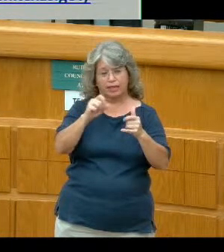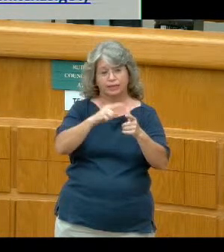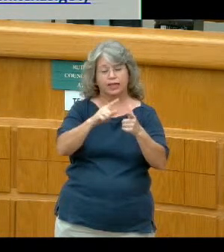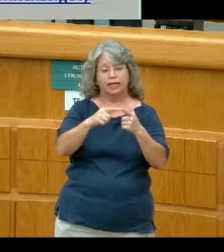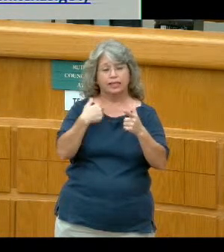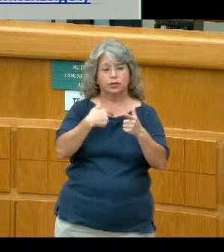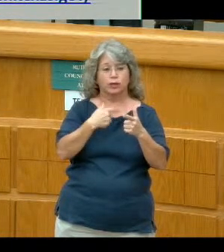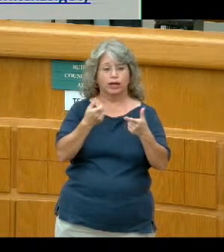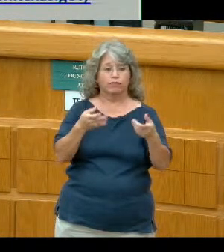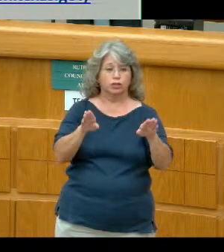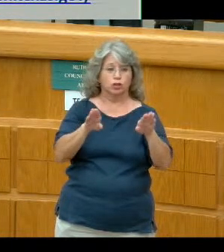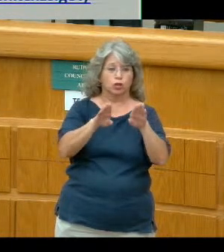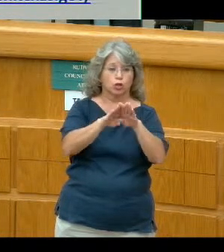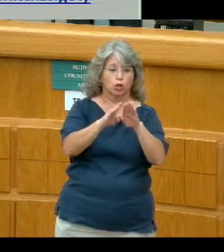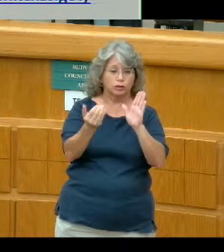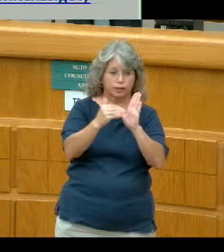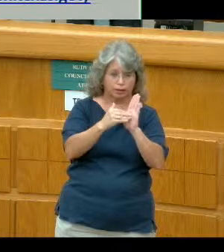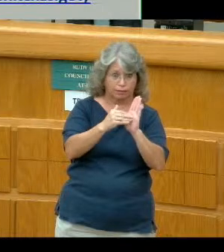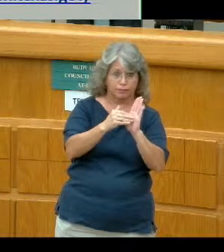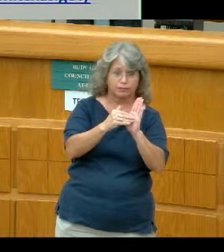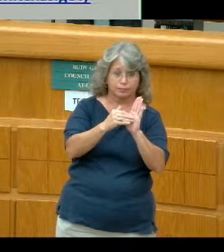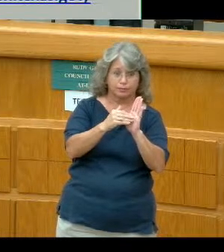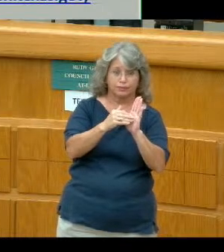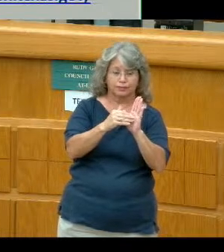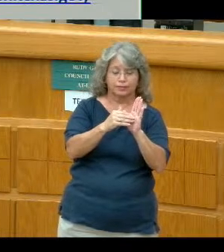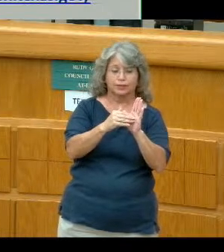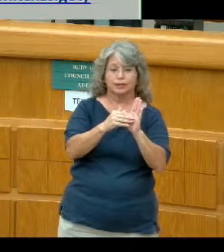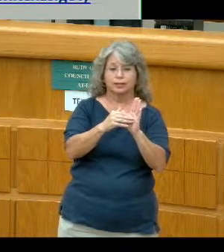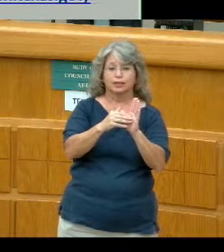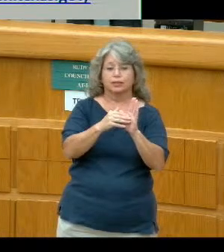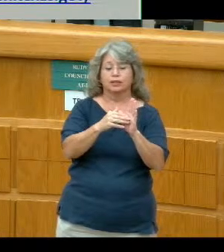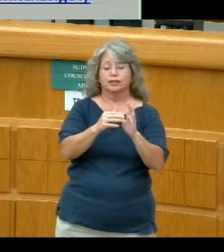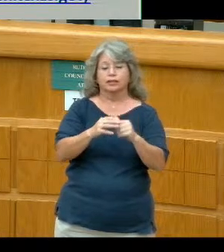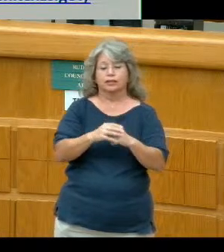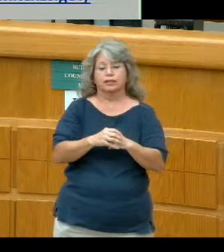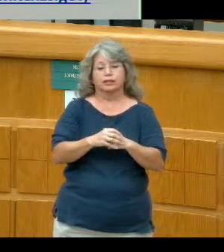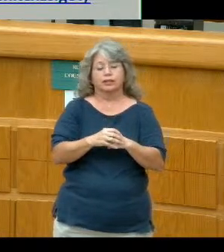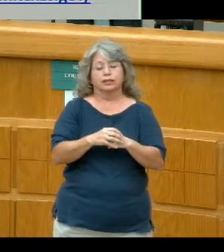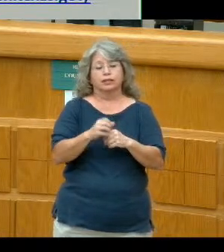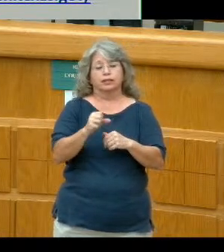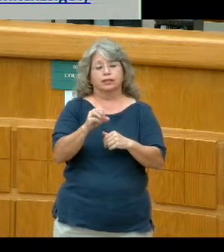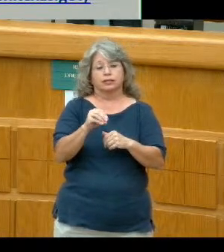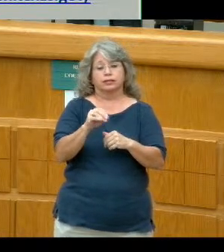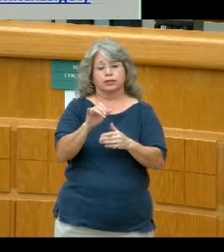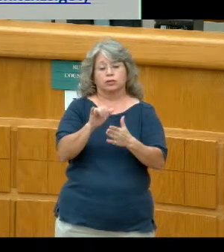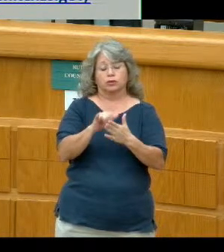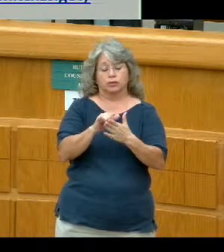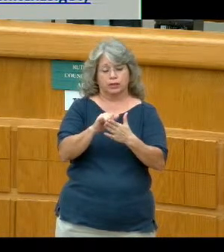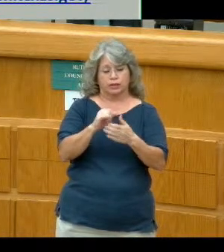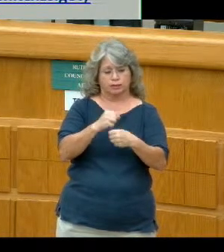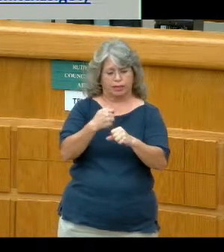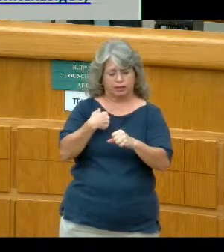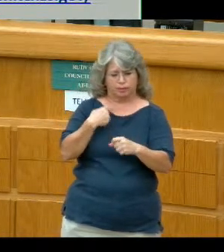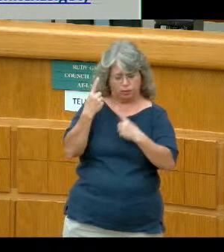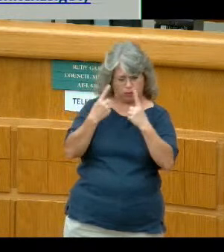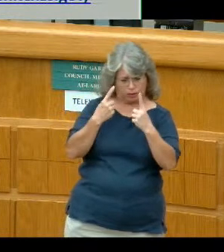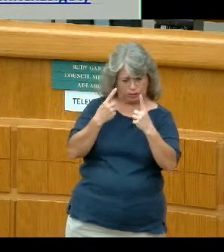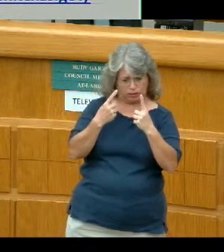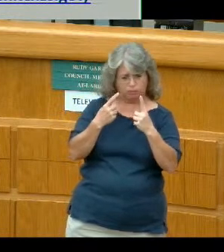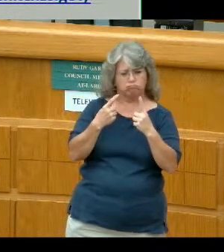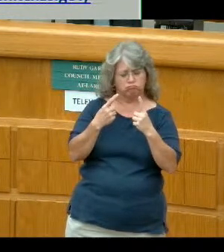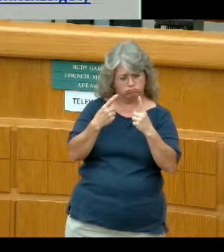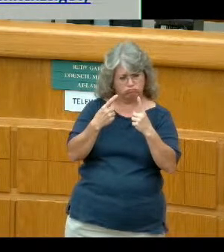then we shut down more in the Coastal Bend area. When we go below the line like we are now, we open up more. So this made me wonder,